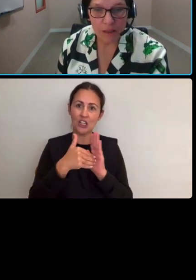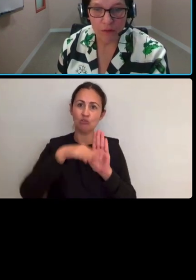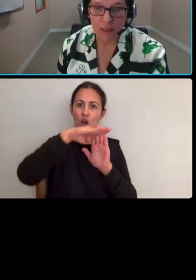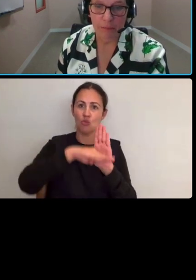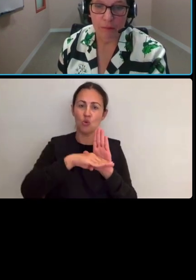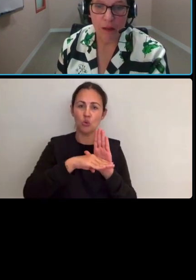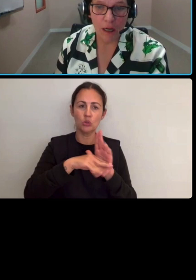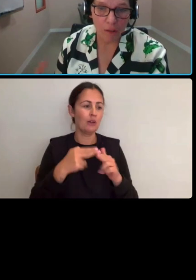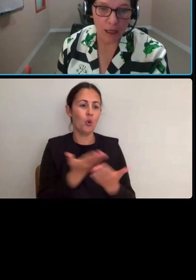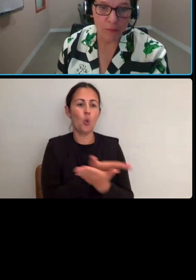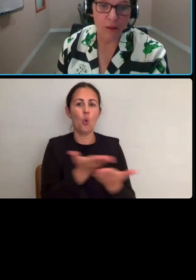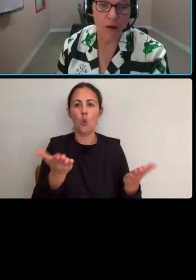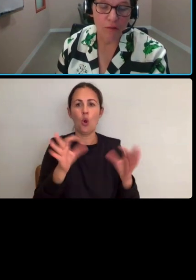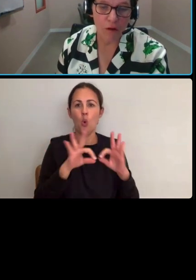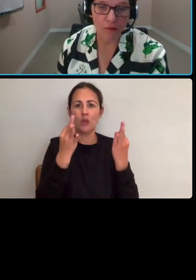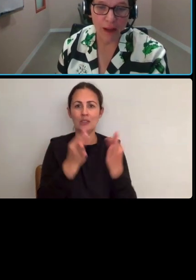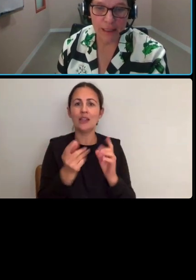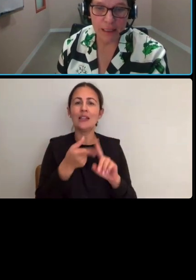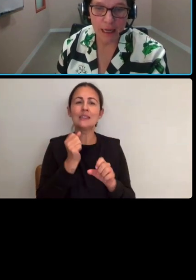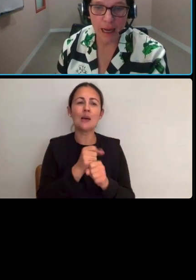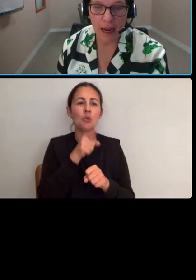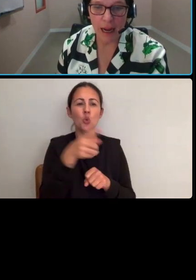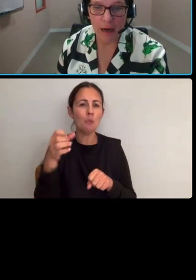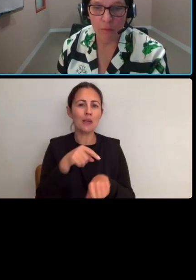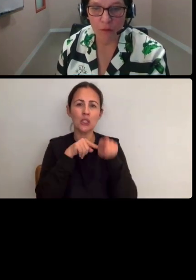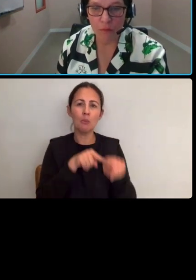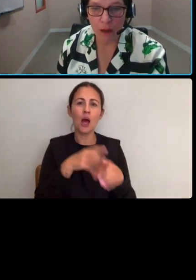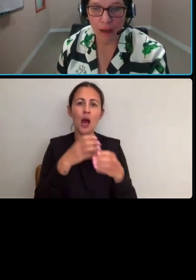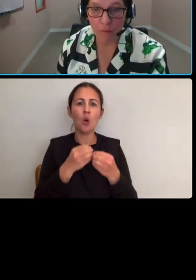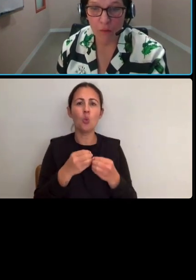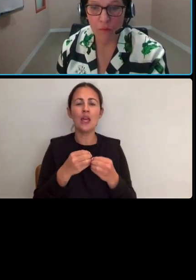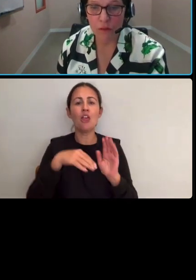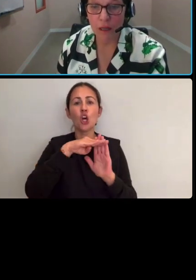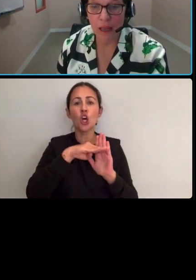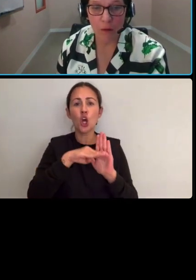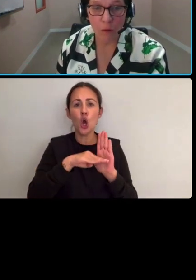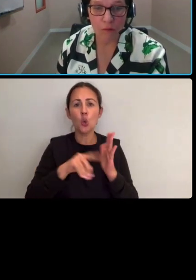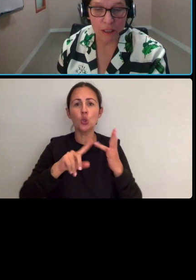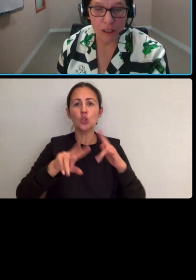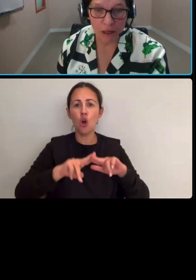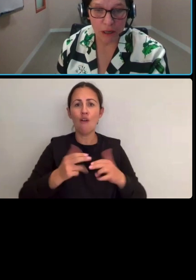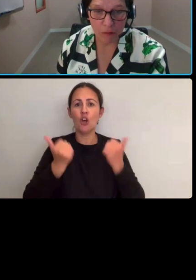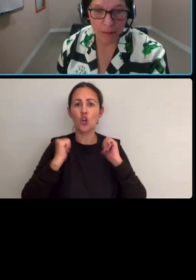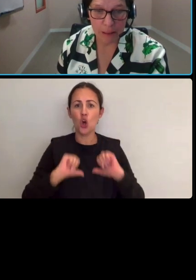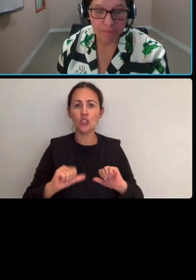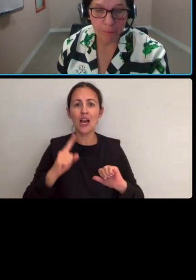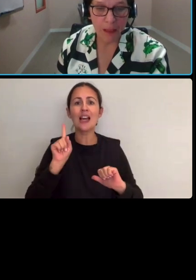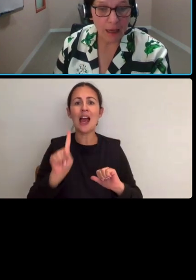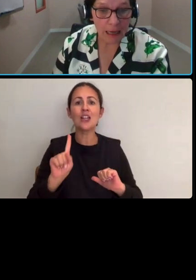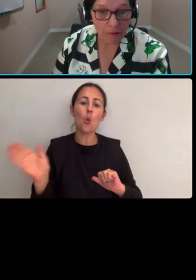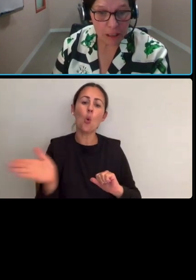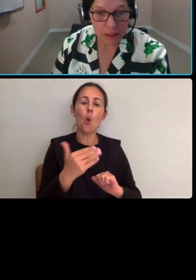all providers, for example, compliance with the Code of Conduct for Aged Care and workforce and worker registration